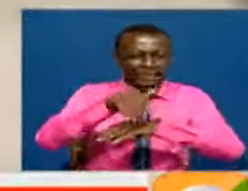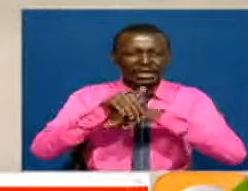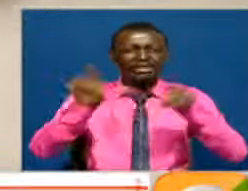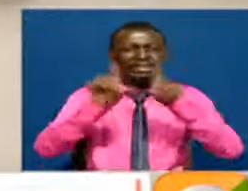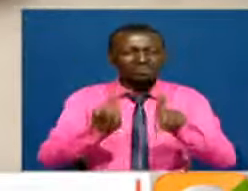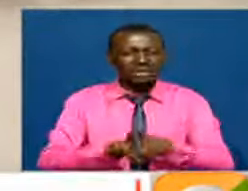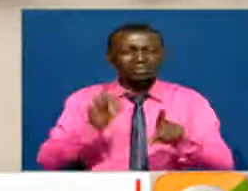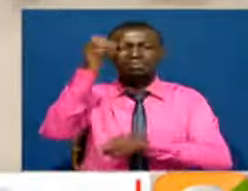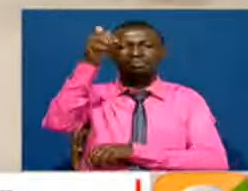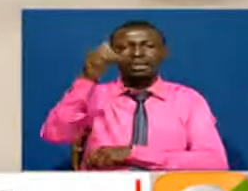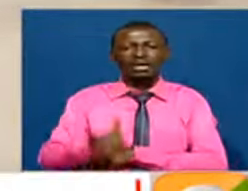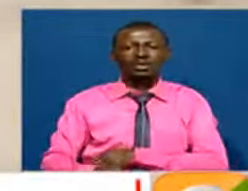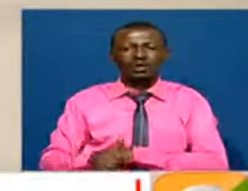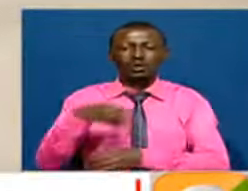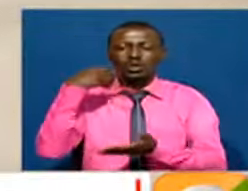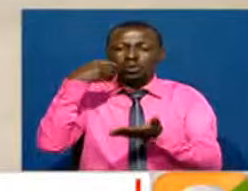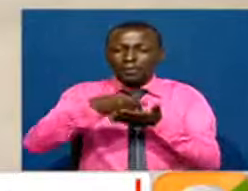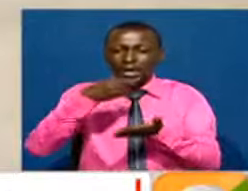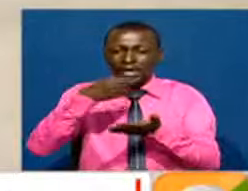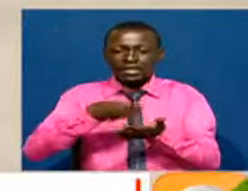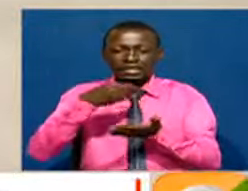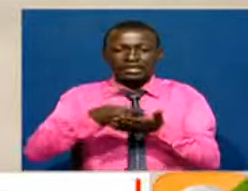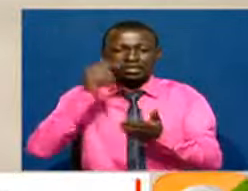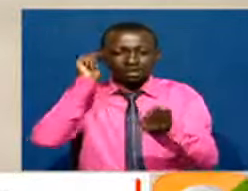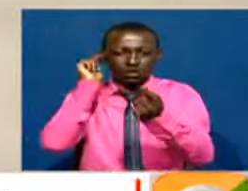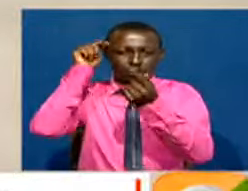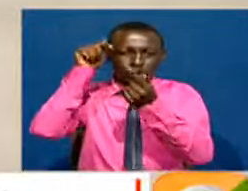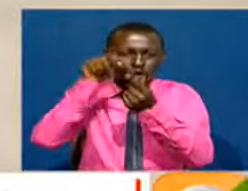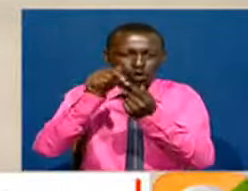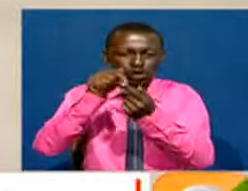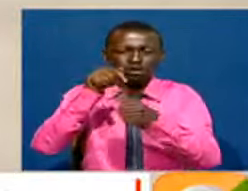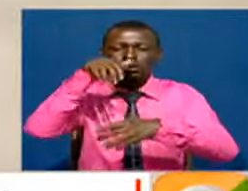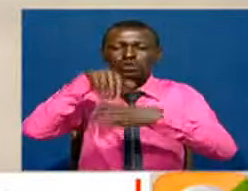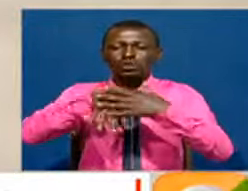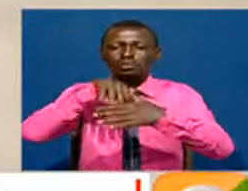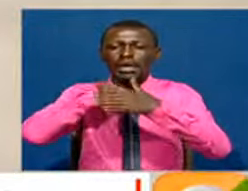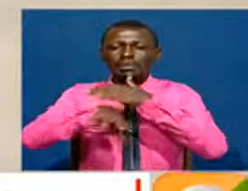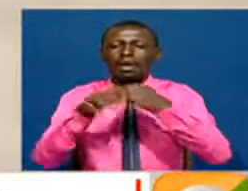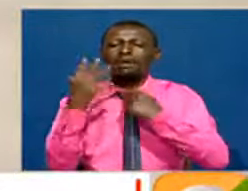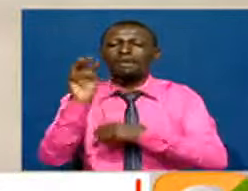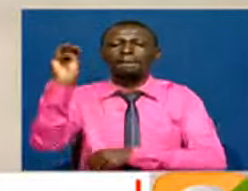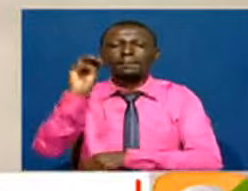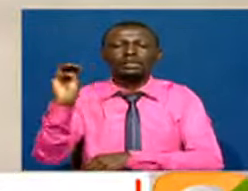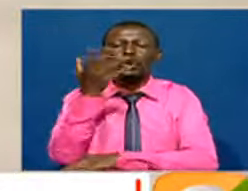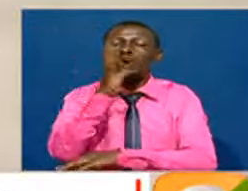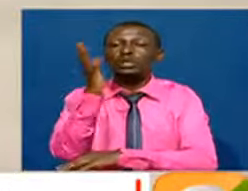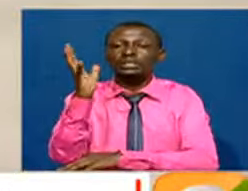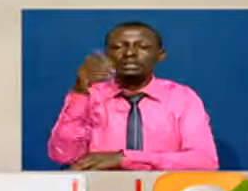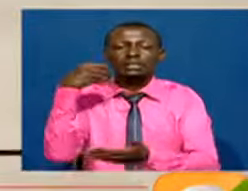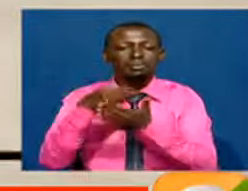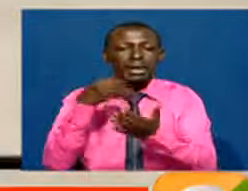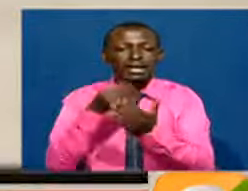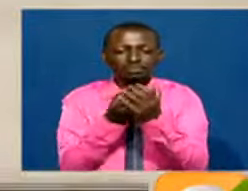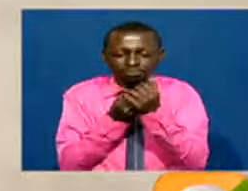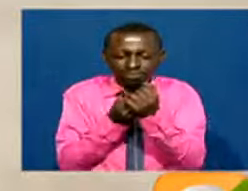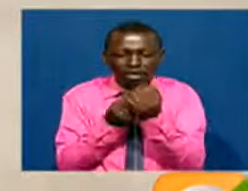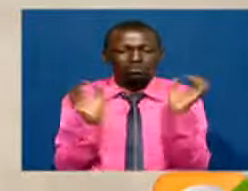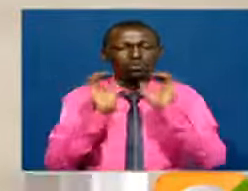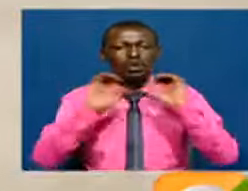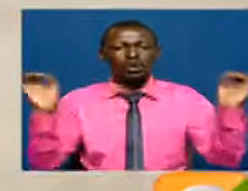our net zero commitment, where we aim to grow 5 million trees. And this money is in partnership because the